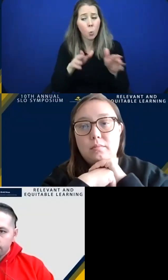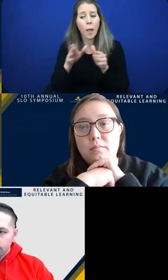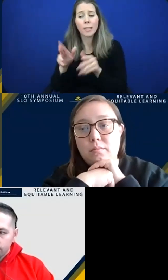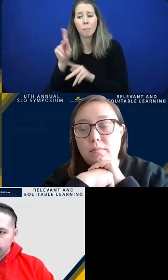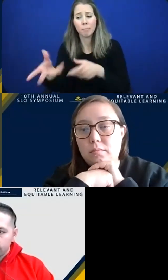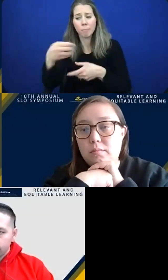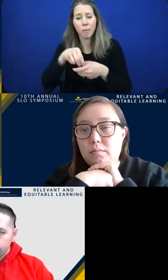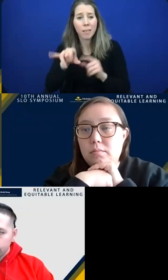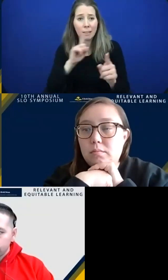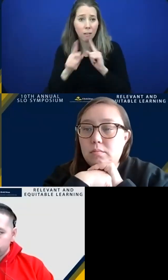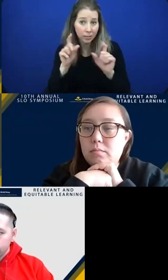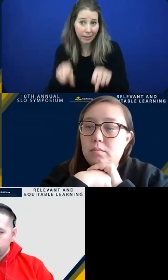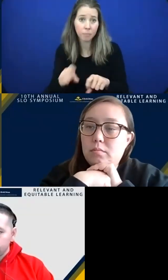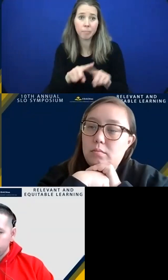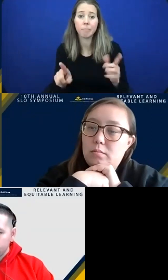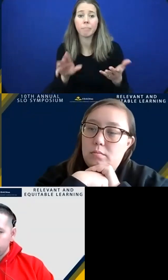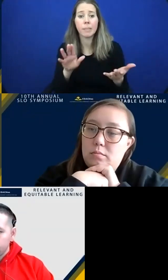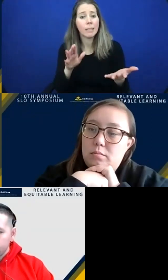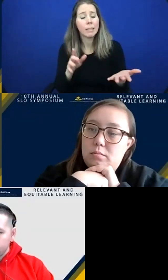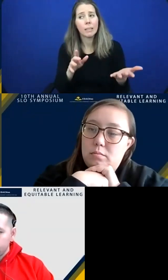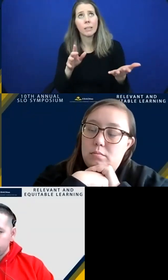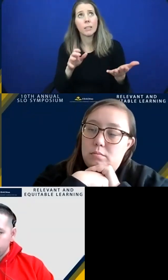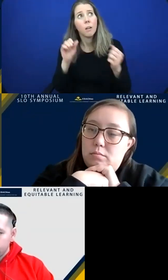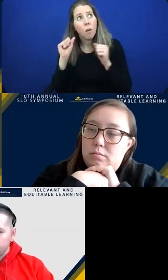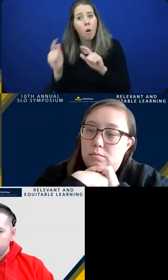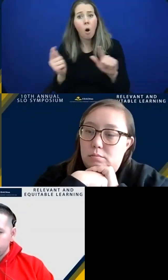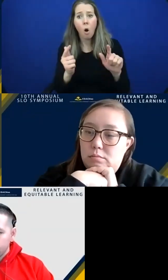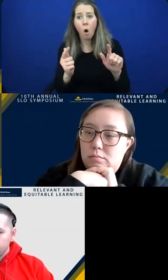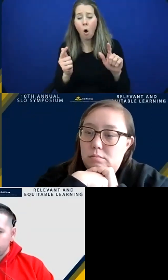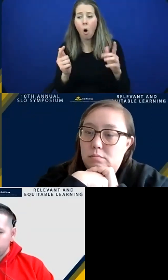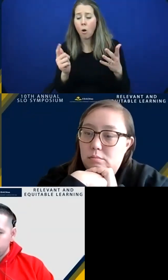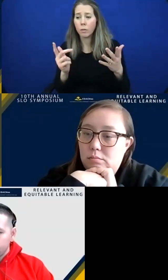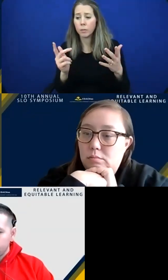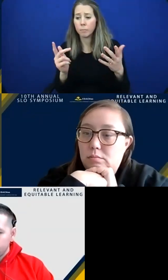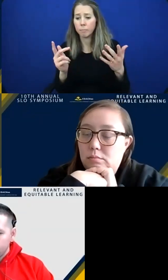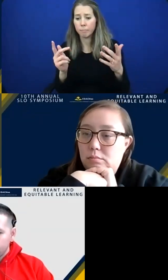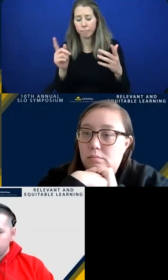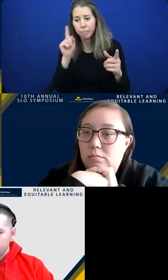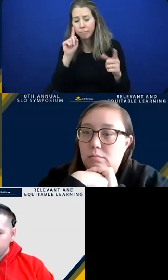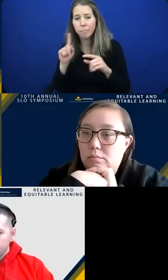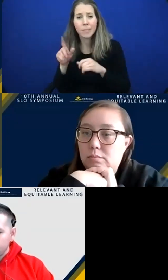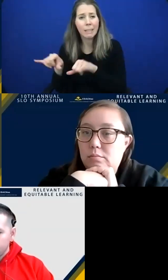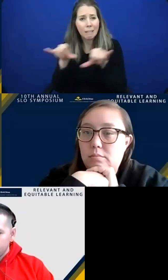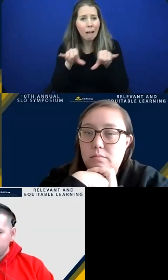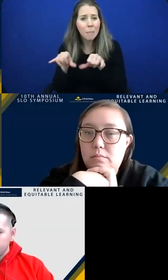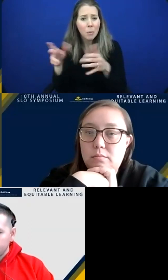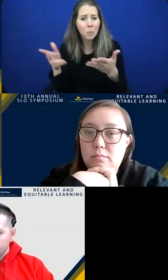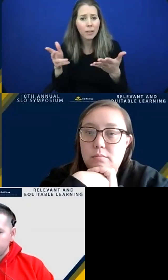But I think the thing that all of the constituencies have in common